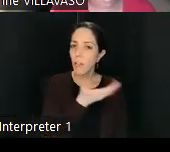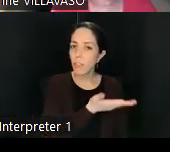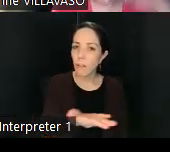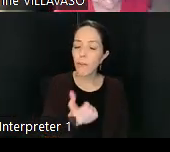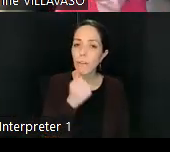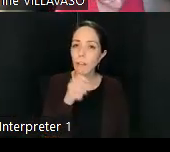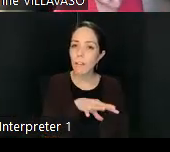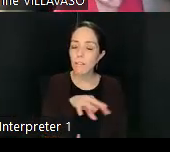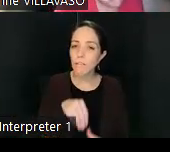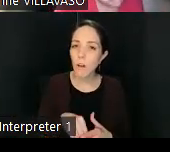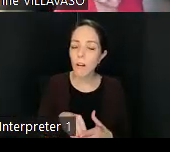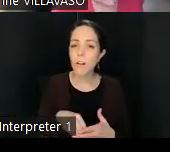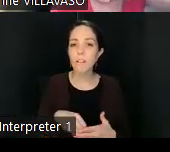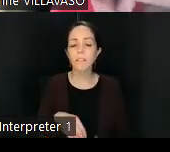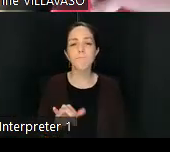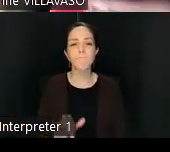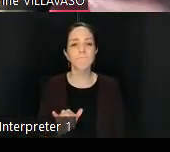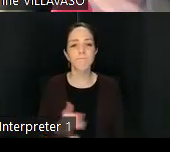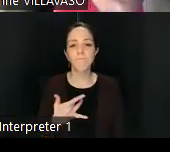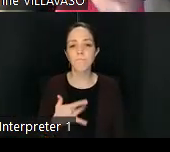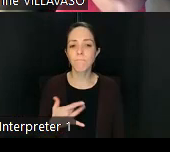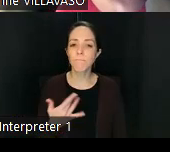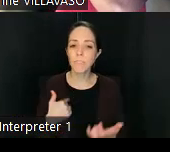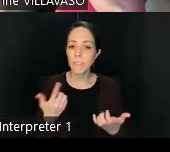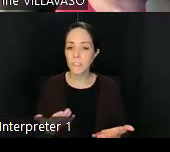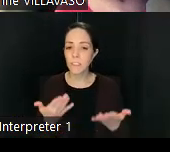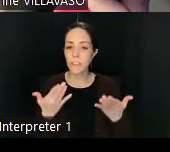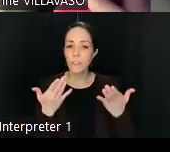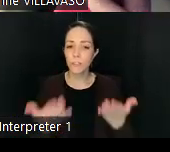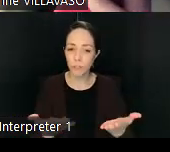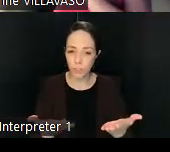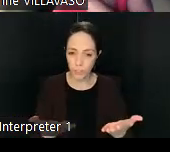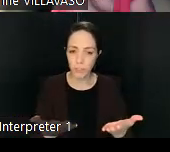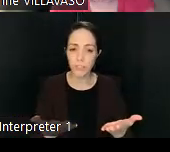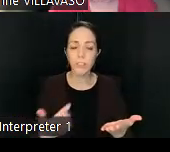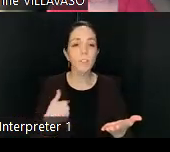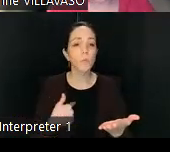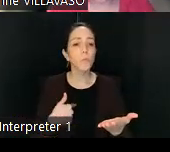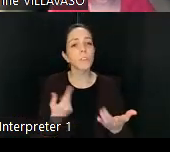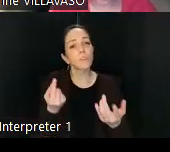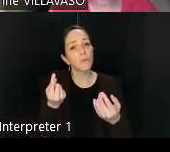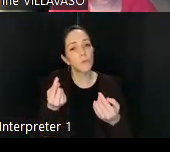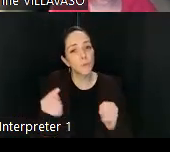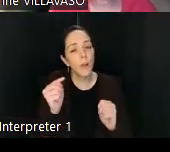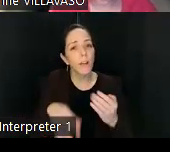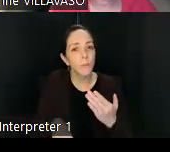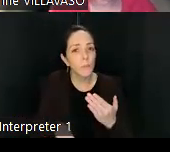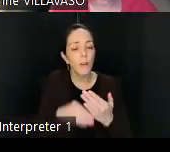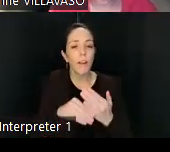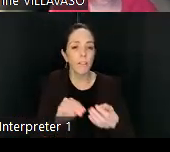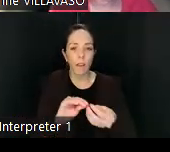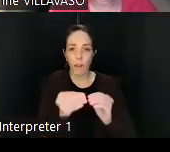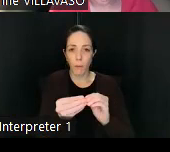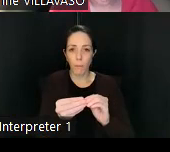I'm suggesting that we try to put a number in there. I'm not saying we have to do this. I'm only making